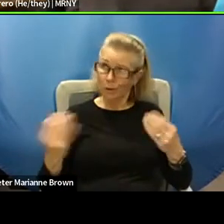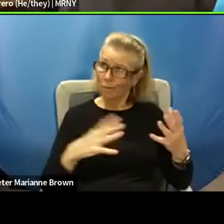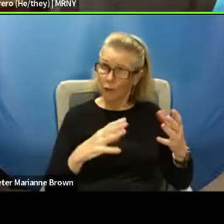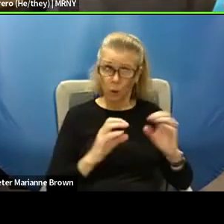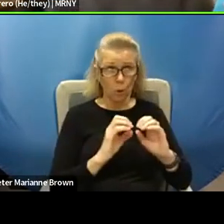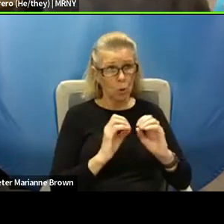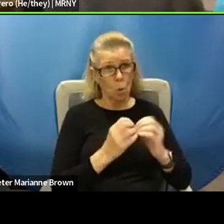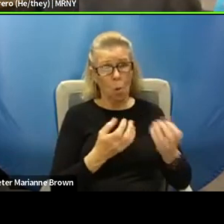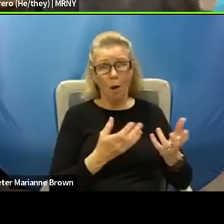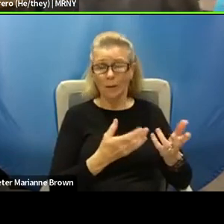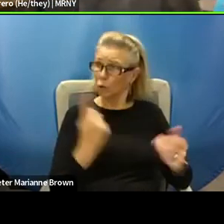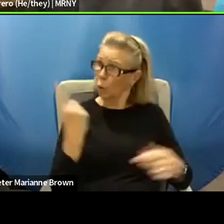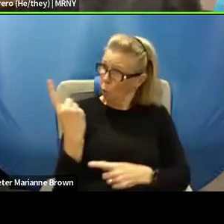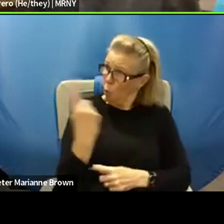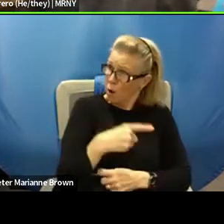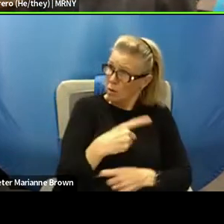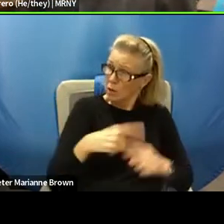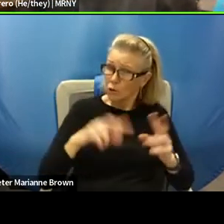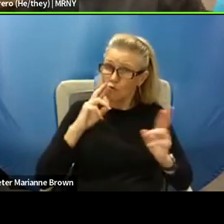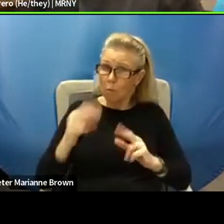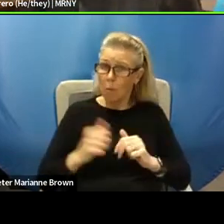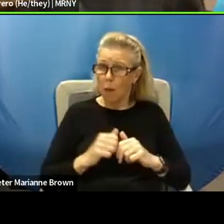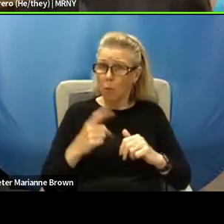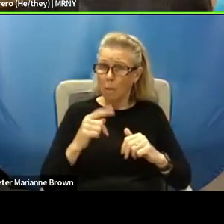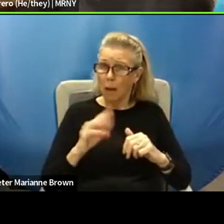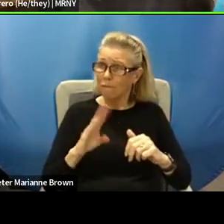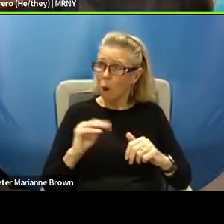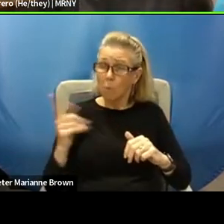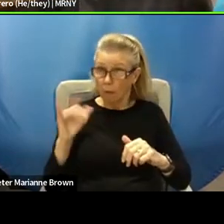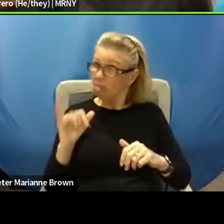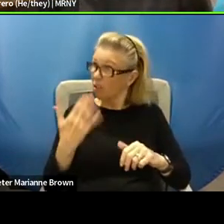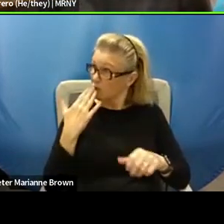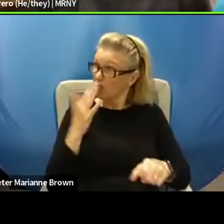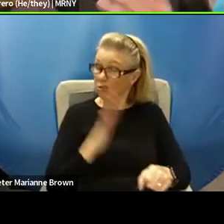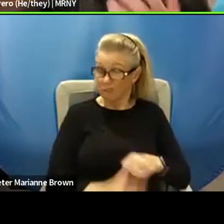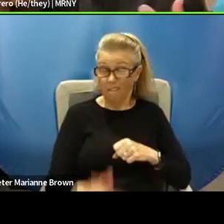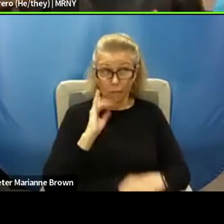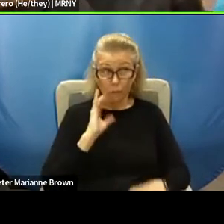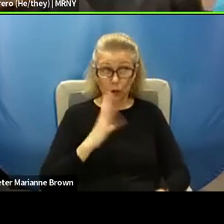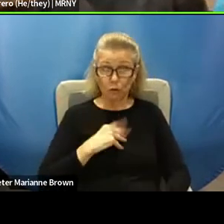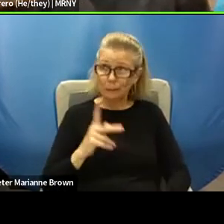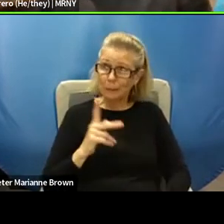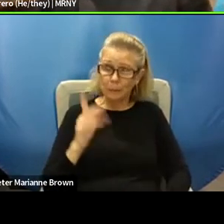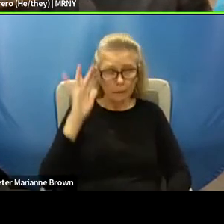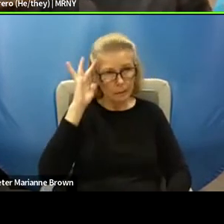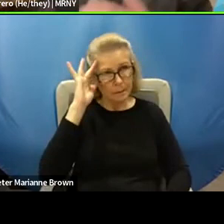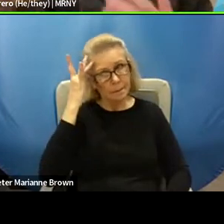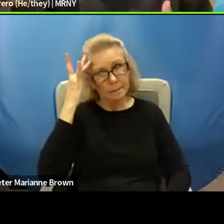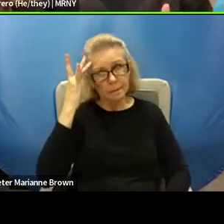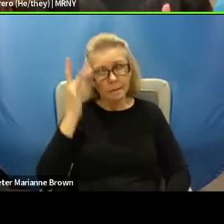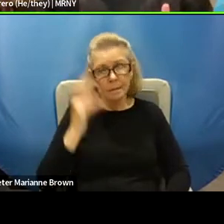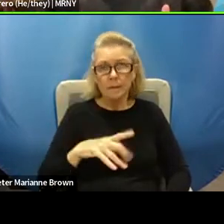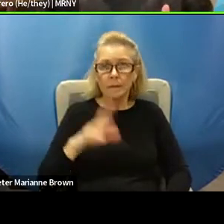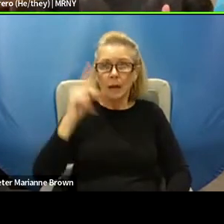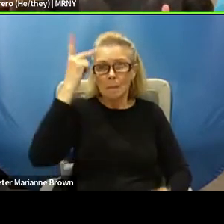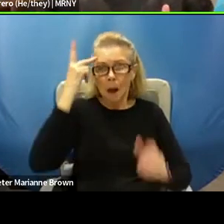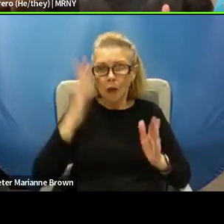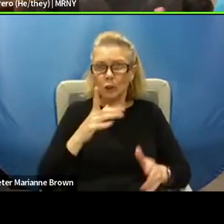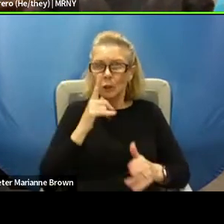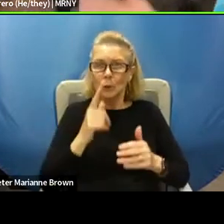respond whether a platform is good enough for trans people. Politicians who are trying to pass a